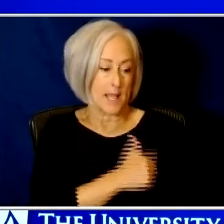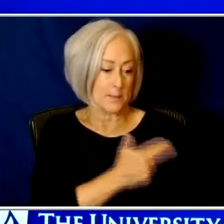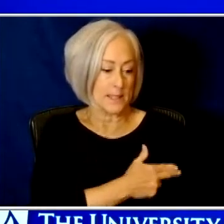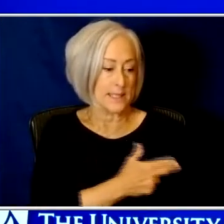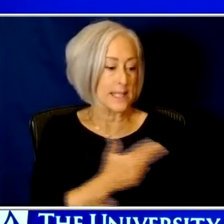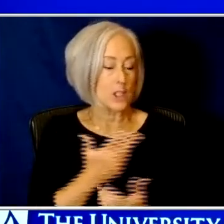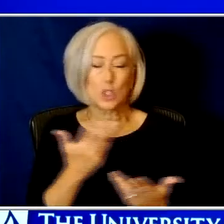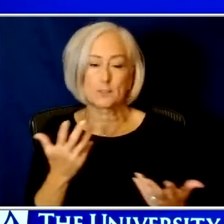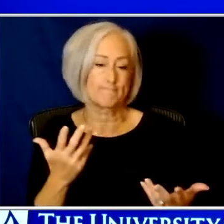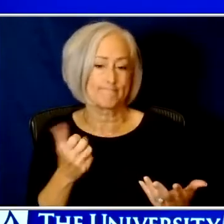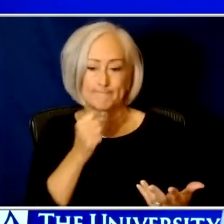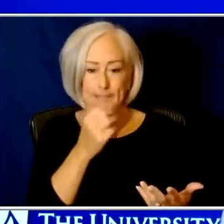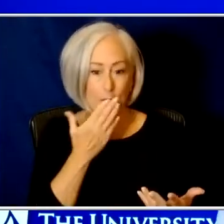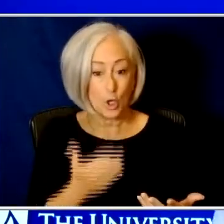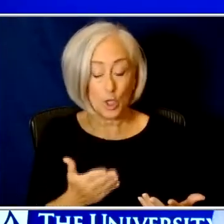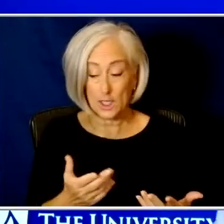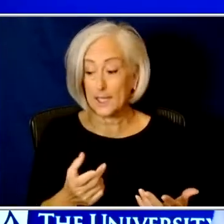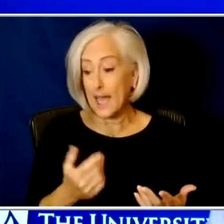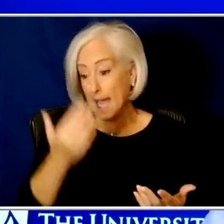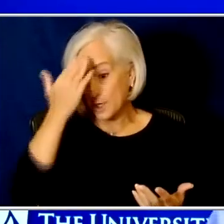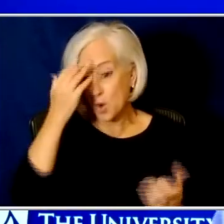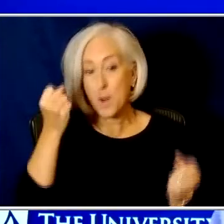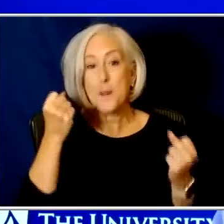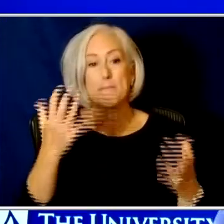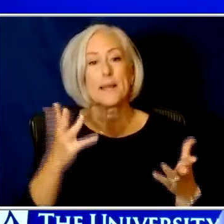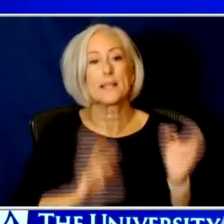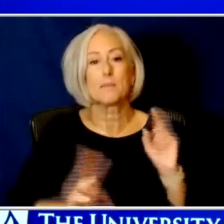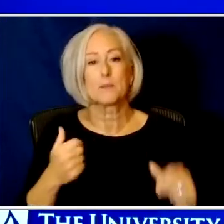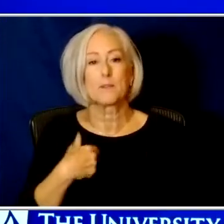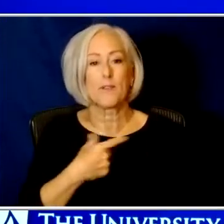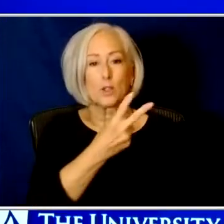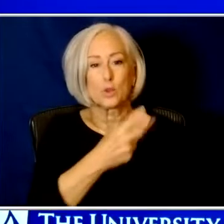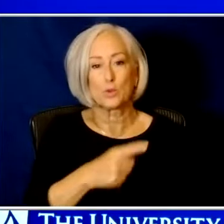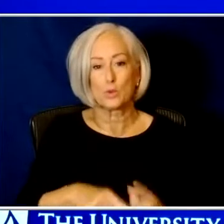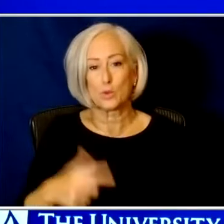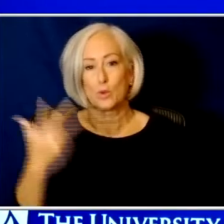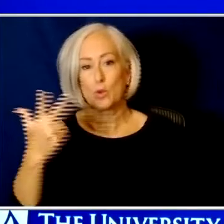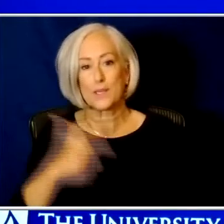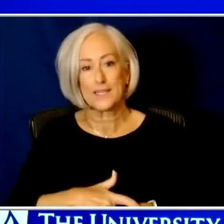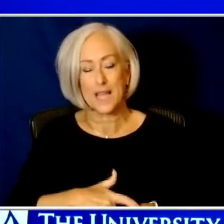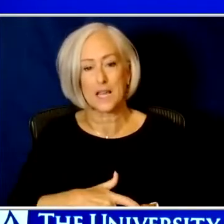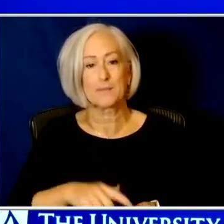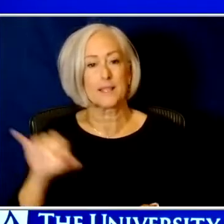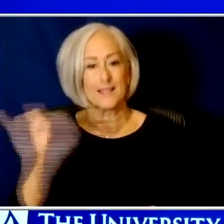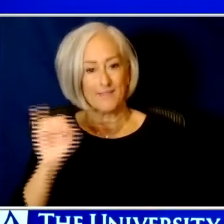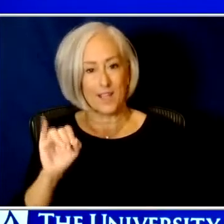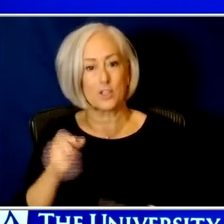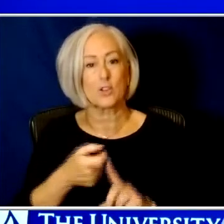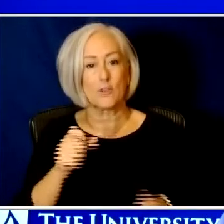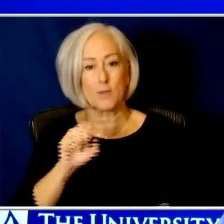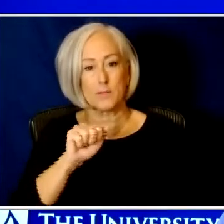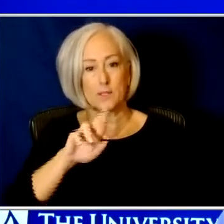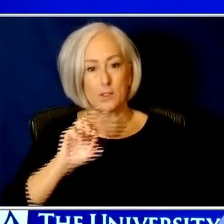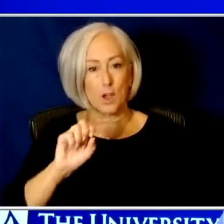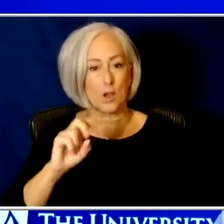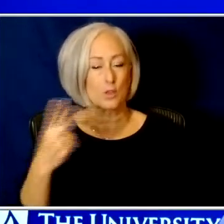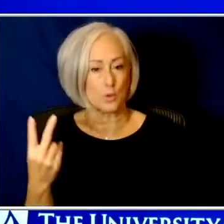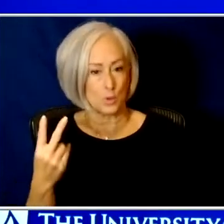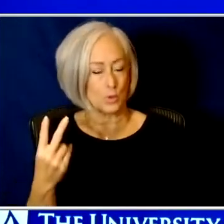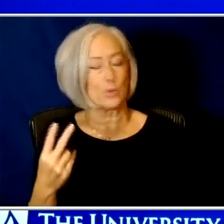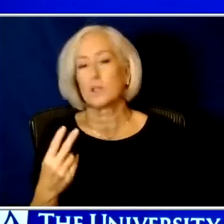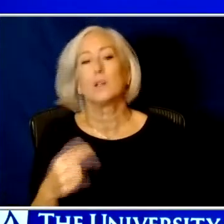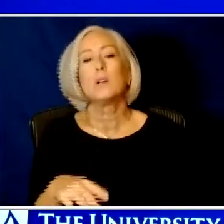long. So will that change things? Hawkeye, talk to us about a couple things first. Number one, lots of patients coming in with their second or third episode